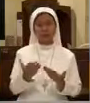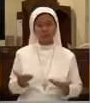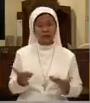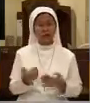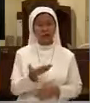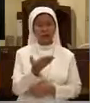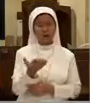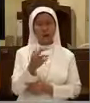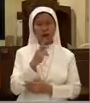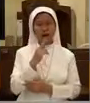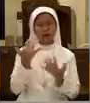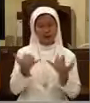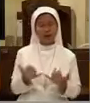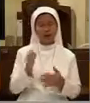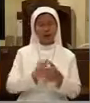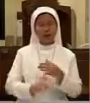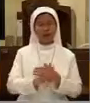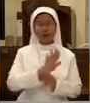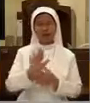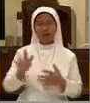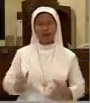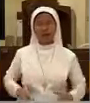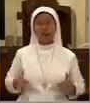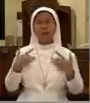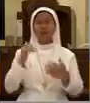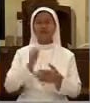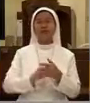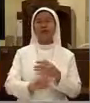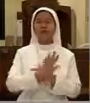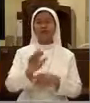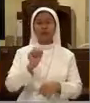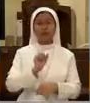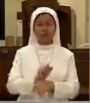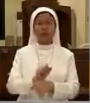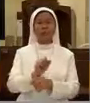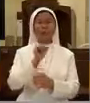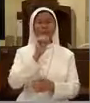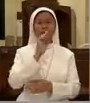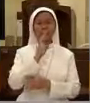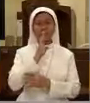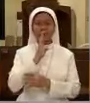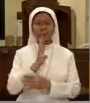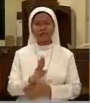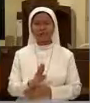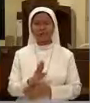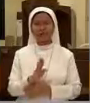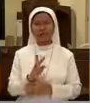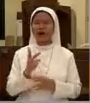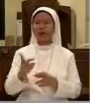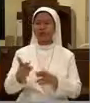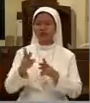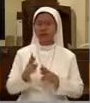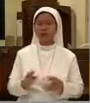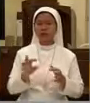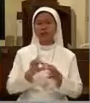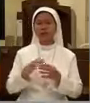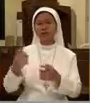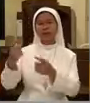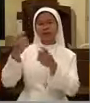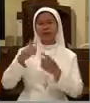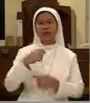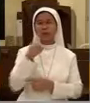are in your life, in your career, be a recipient of the gift, who is